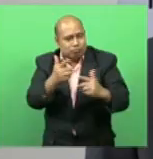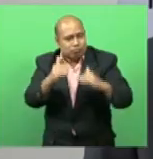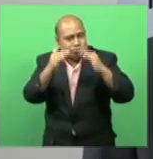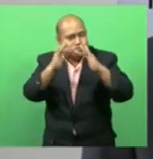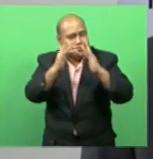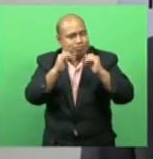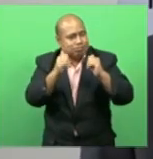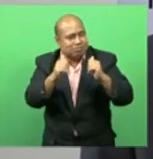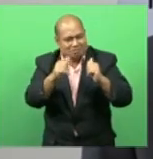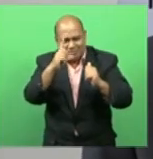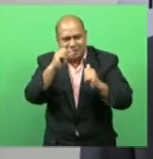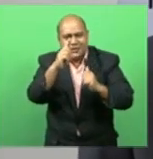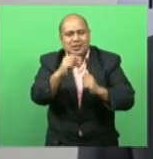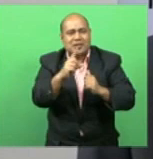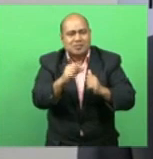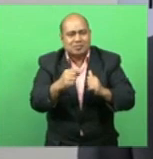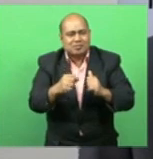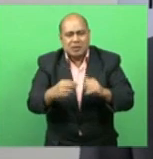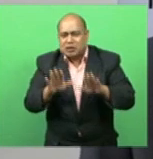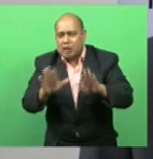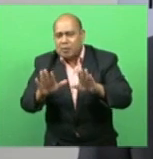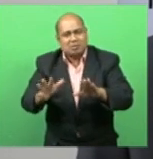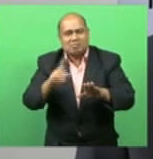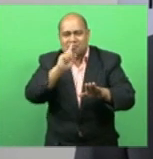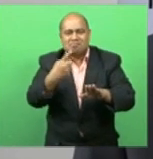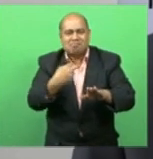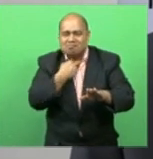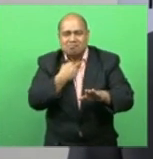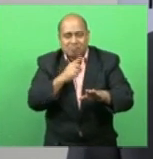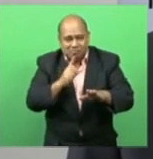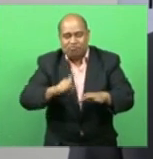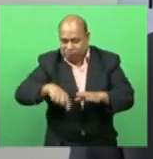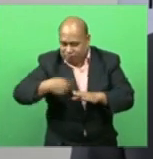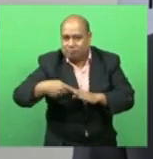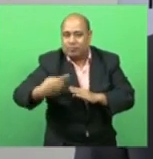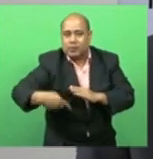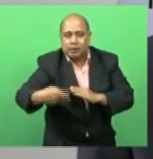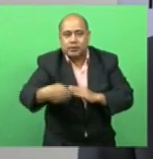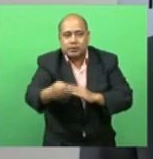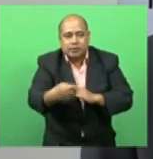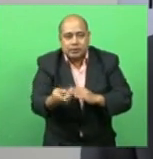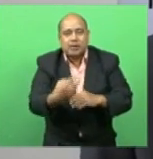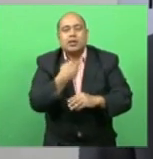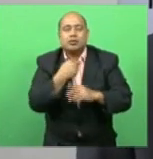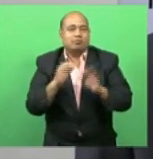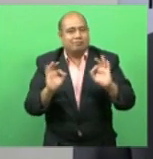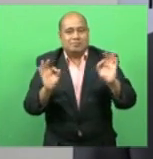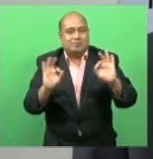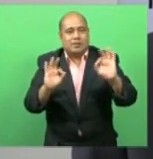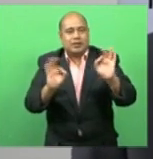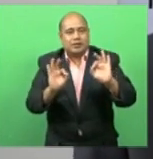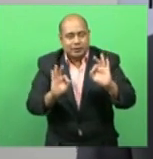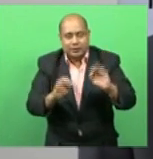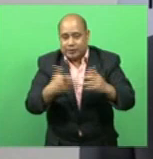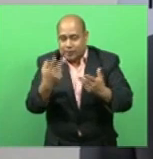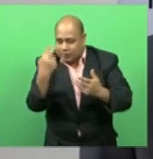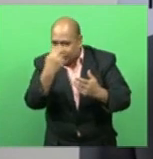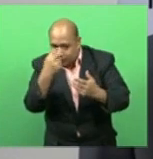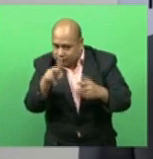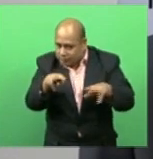issues. And we are definitely keeping a close eye on the network performance to make sure that we continue to